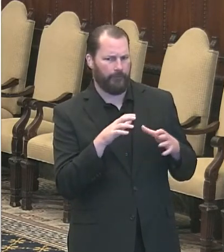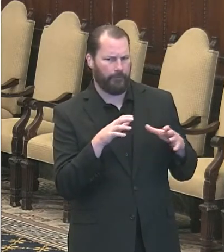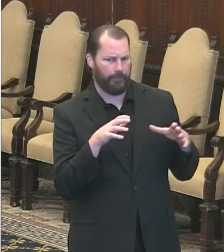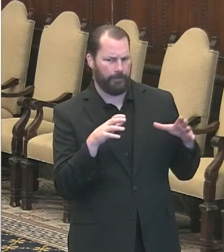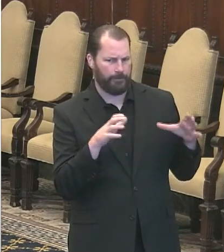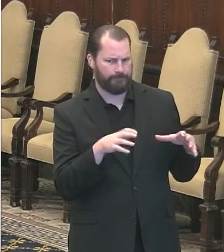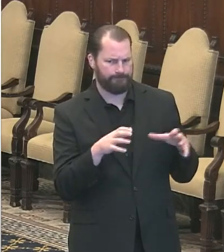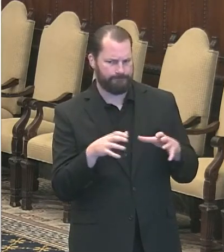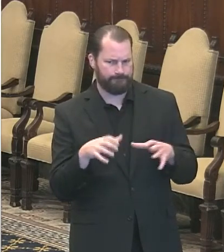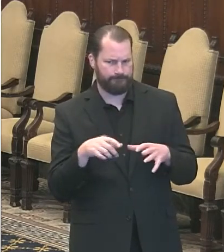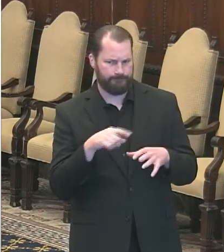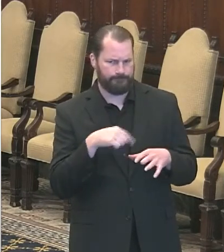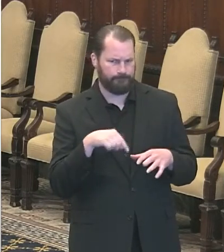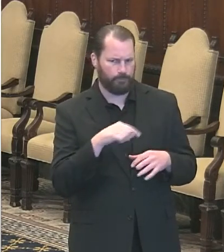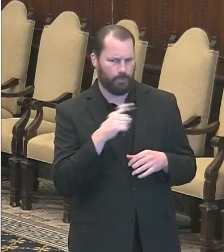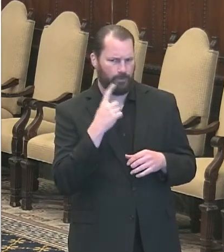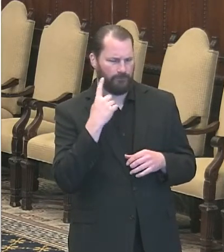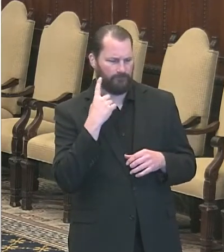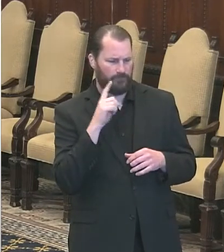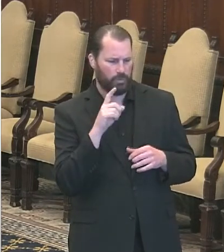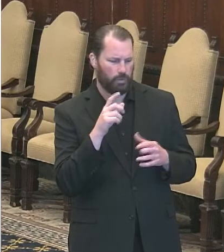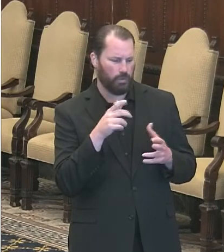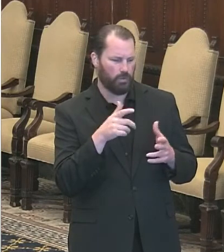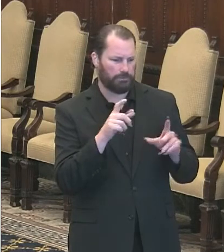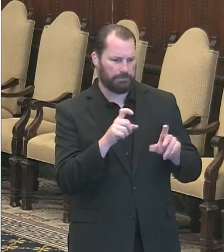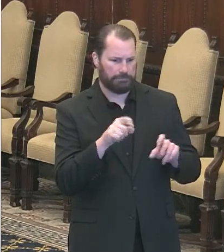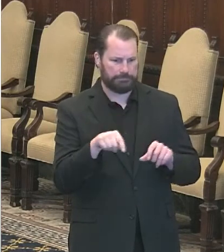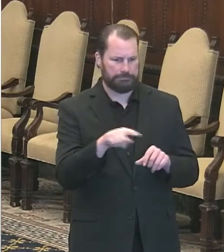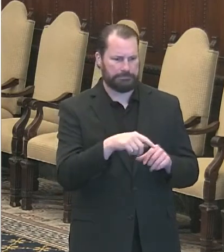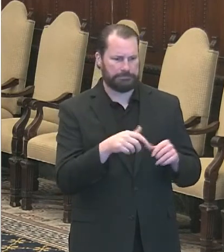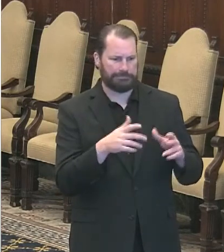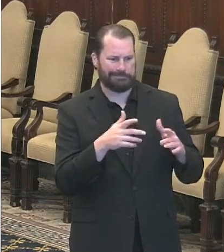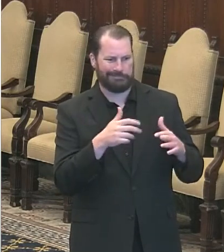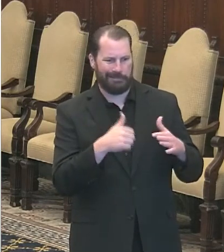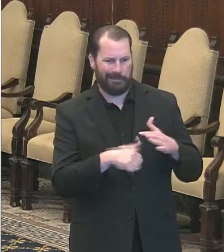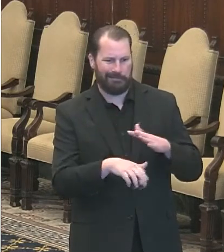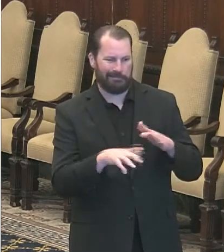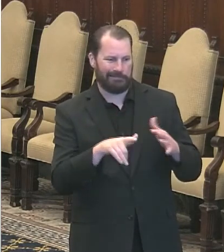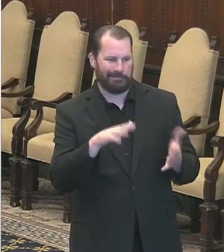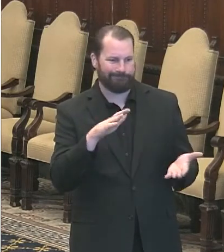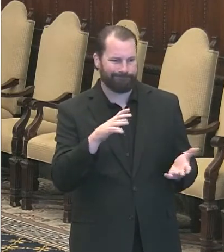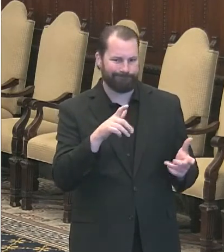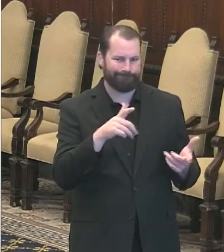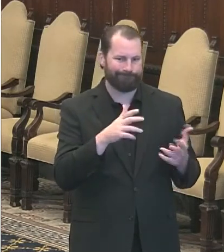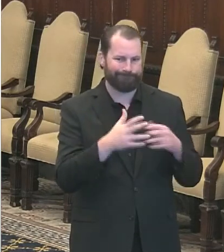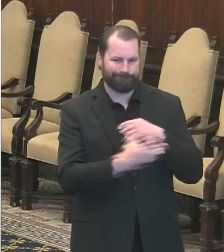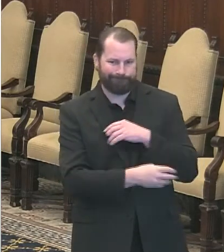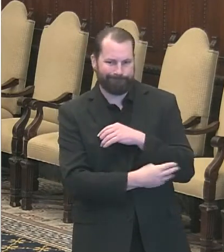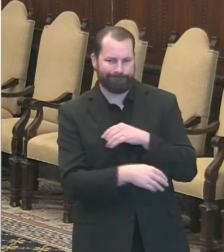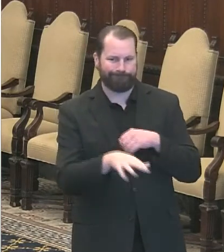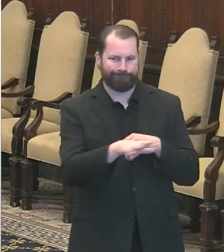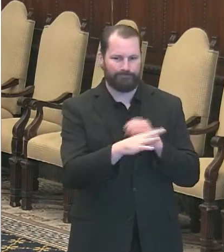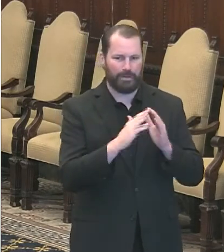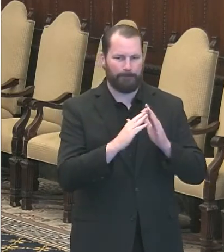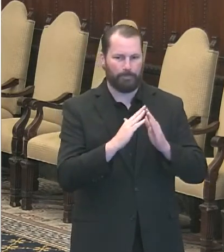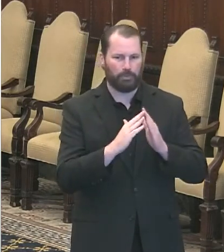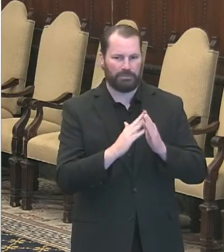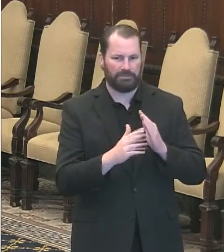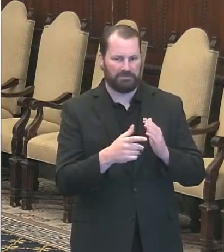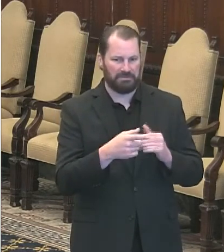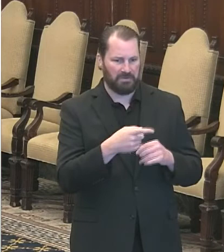if the city is doing anything, working with this group, funding the group, if there's been talks about that. Can you comment on